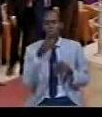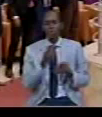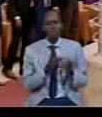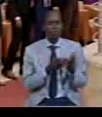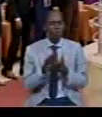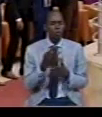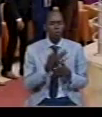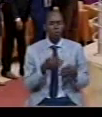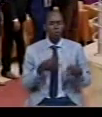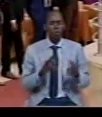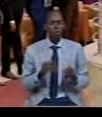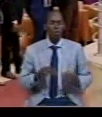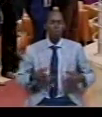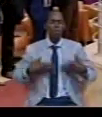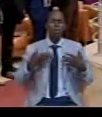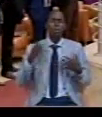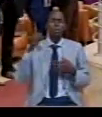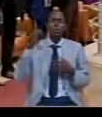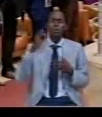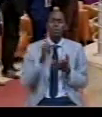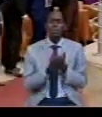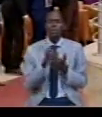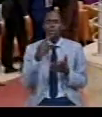shall be impossible.